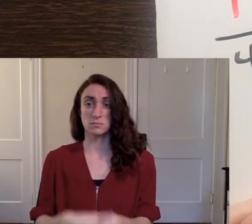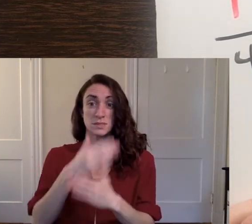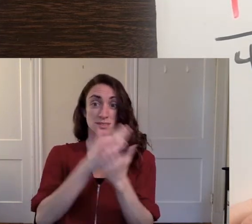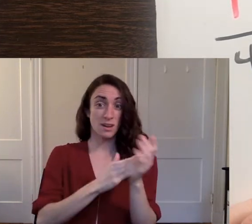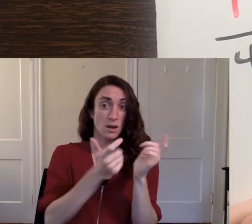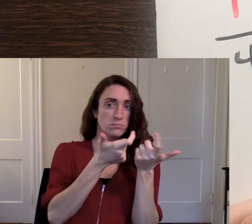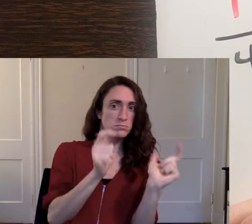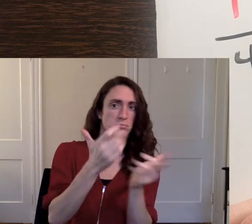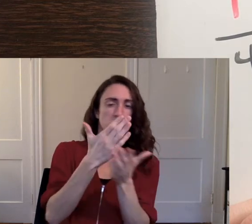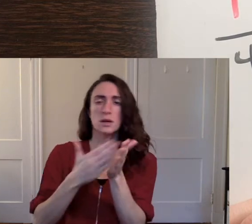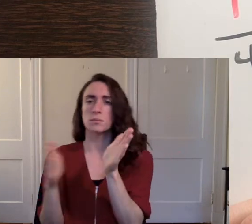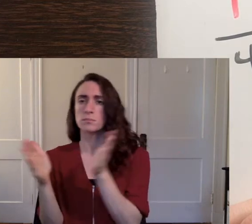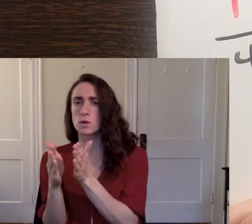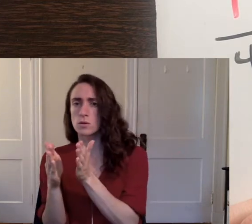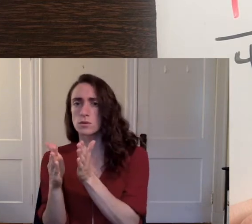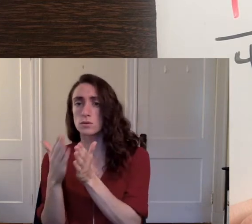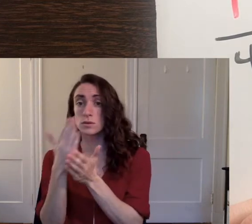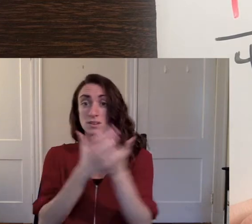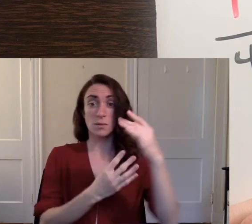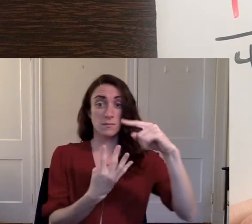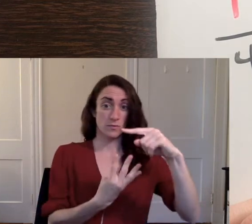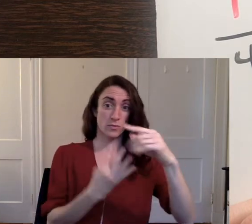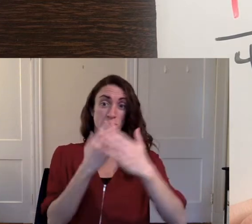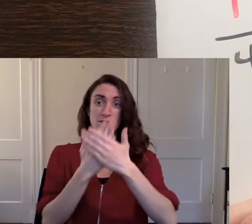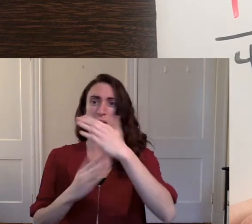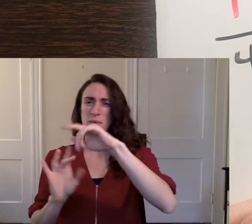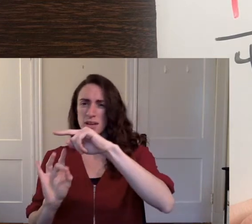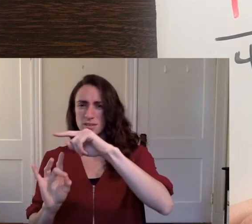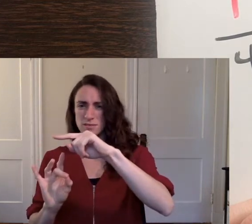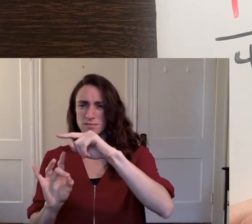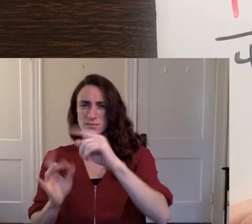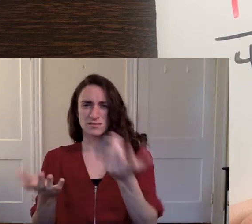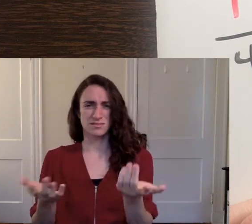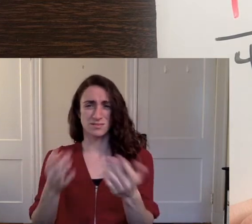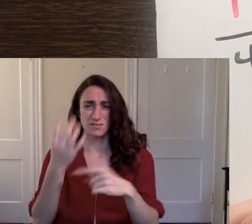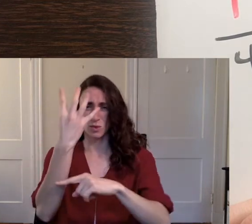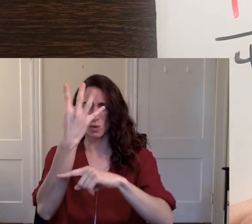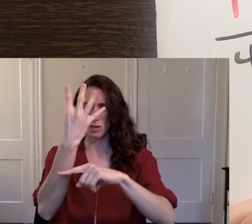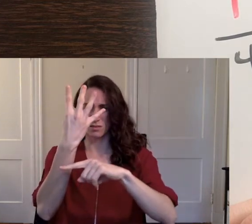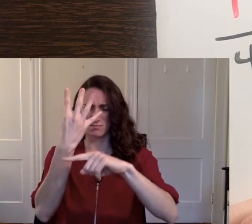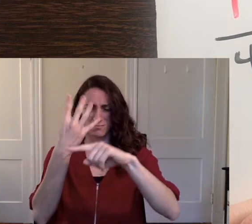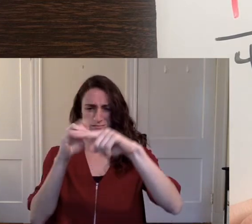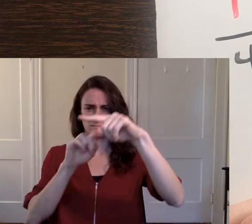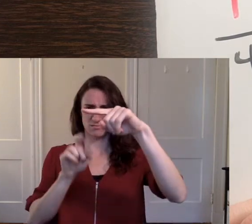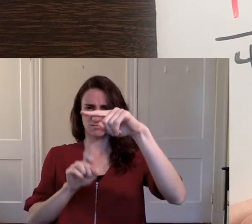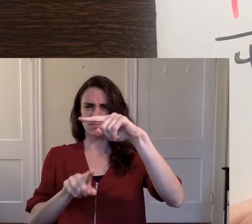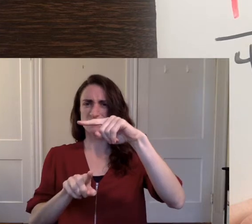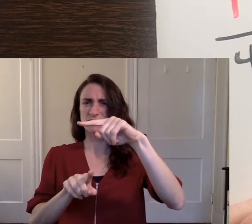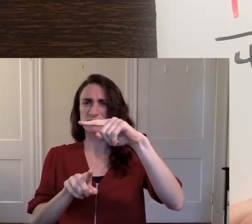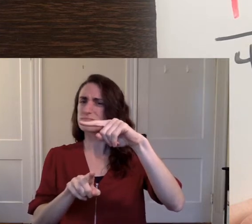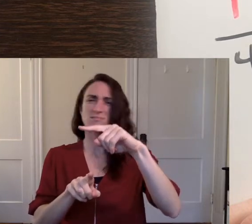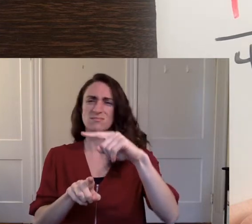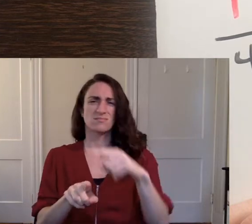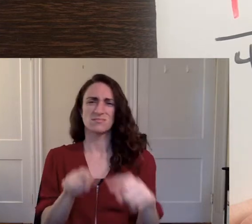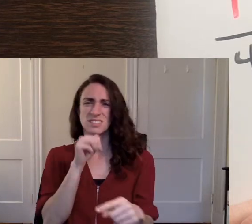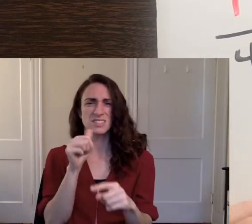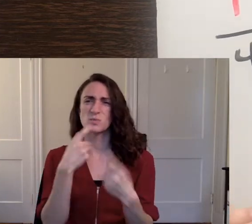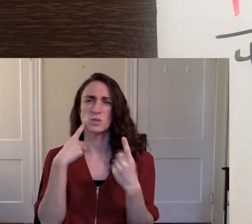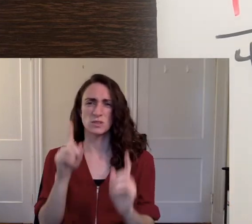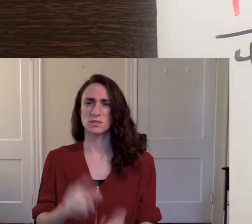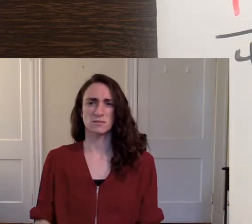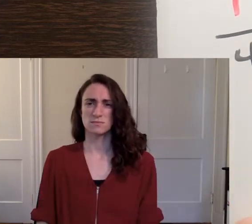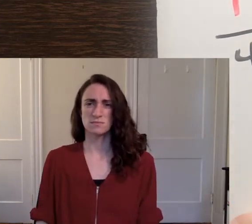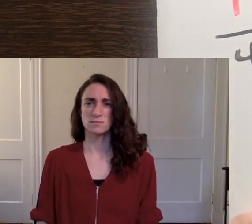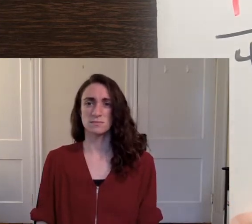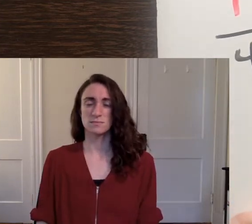that's 4. But the denominator is supposed to tell us the size of the piece, and that's not the same throughout this picture. We've got some fourths and some